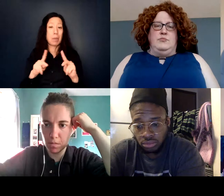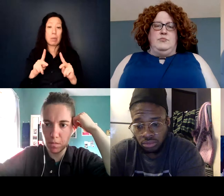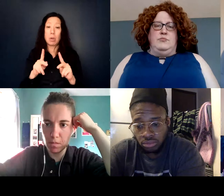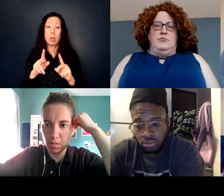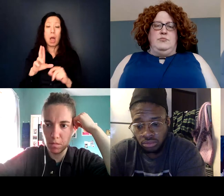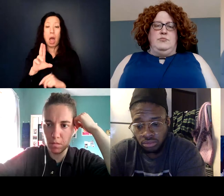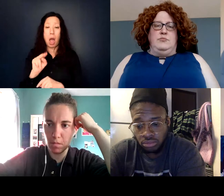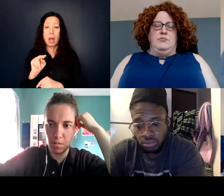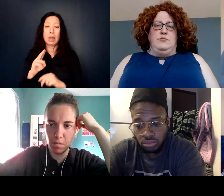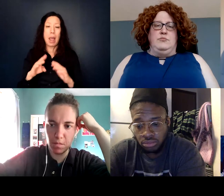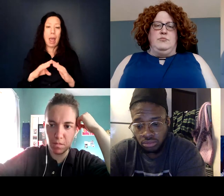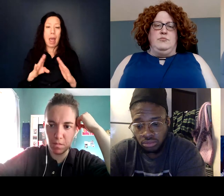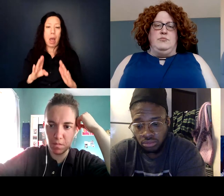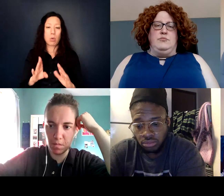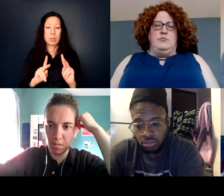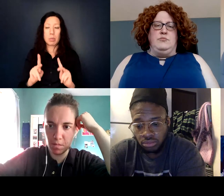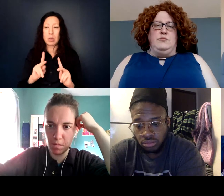field.